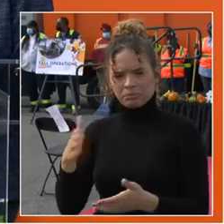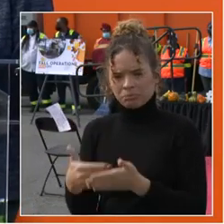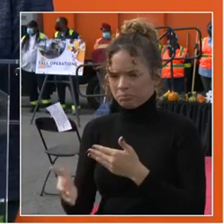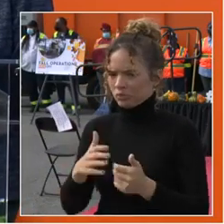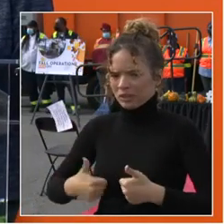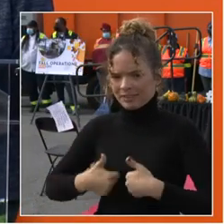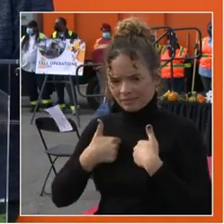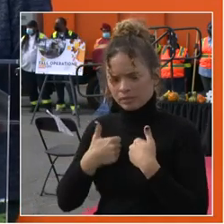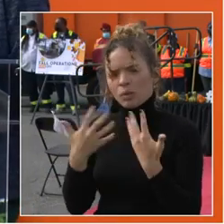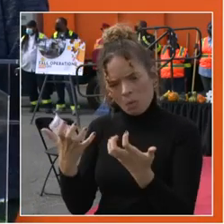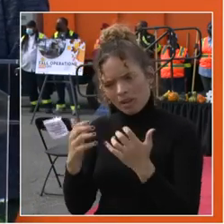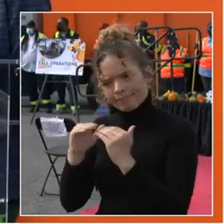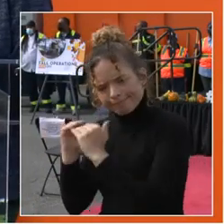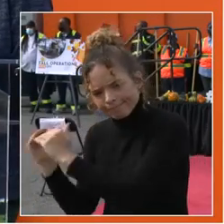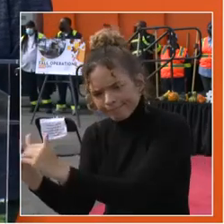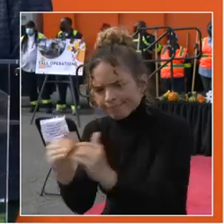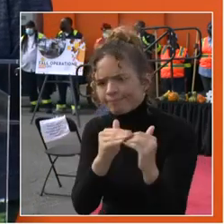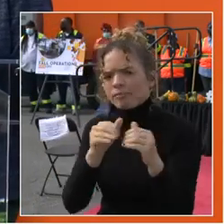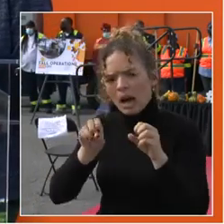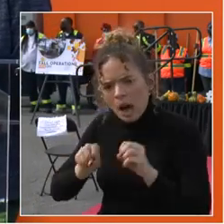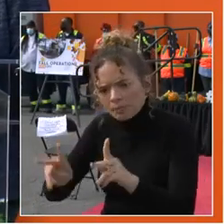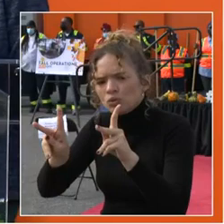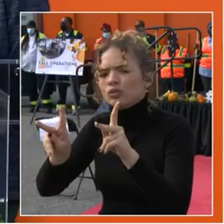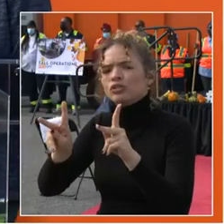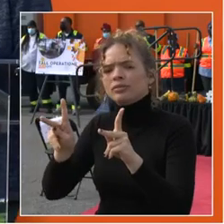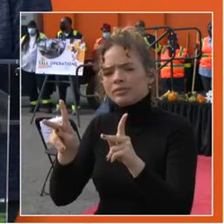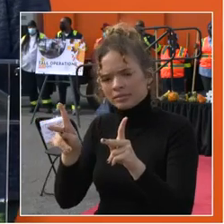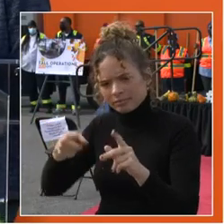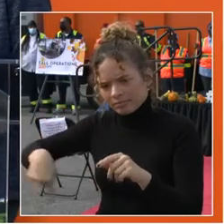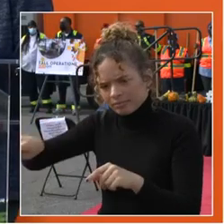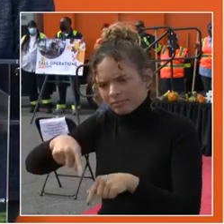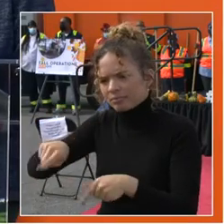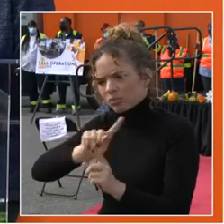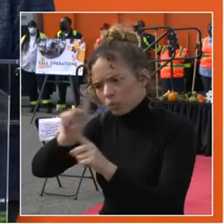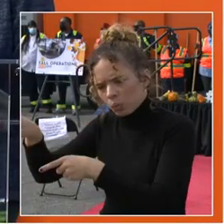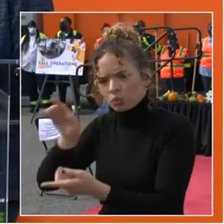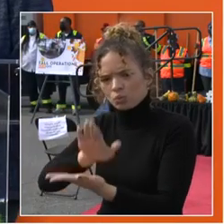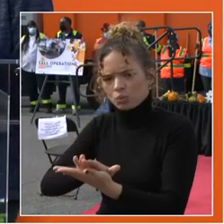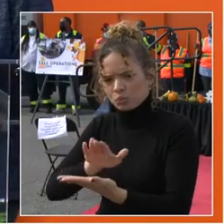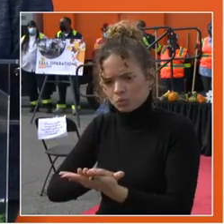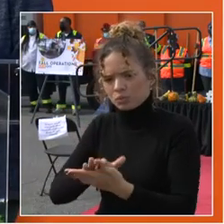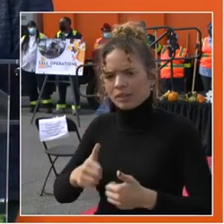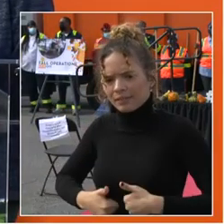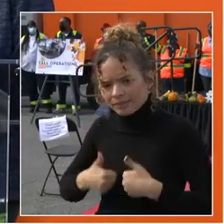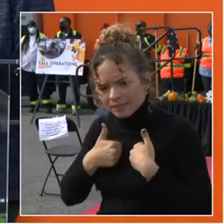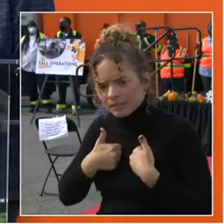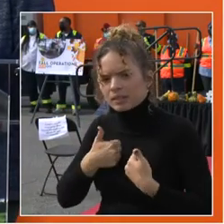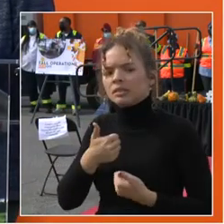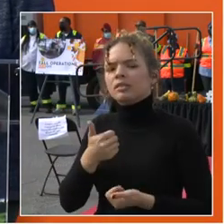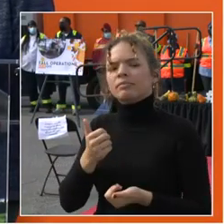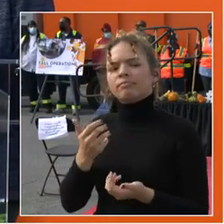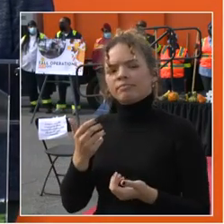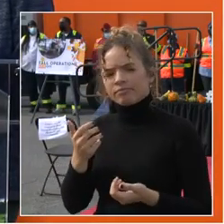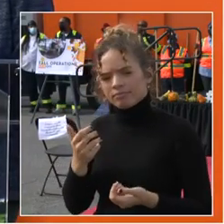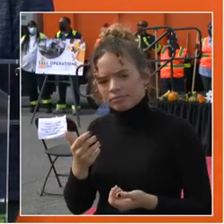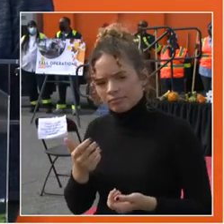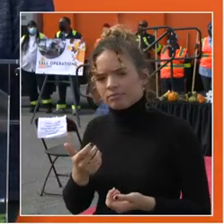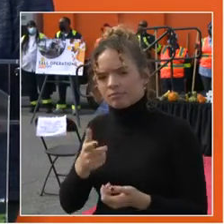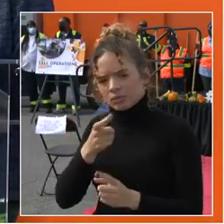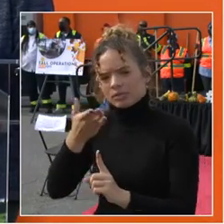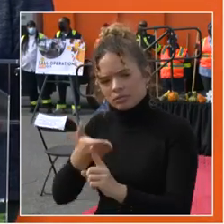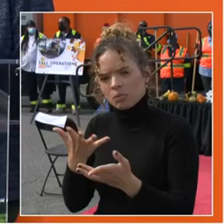opportunity to be and to live and to become and to use your talents and skills the best way you